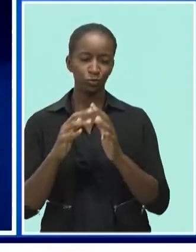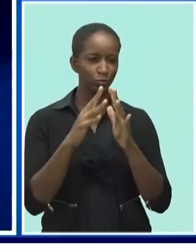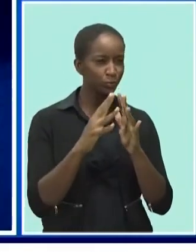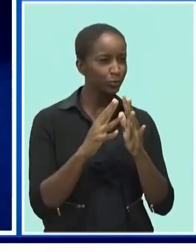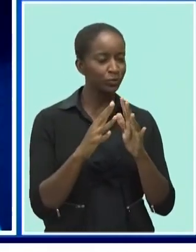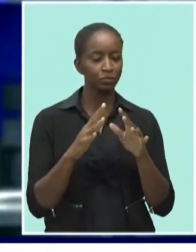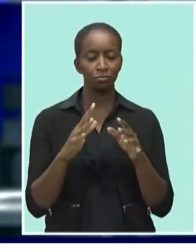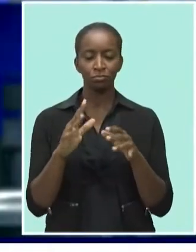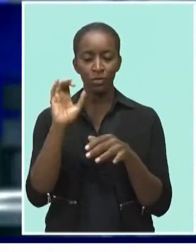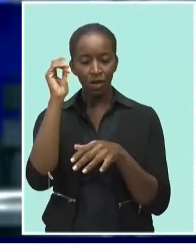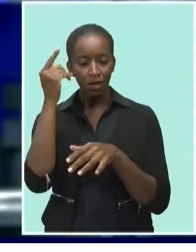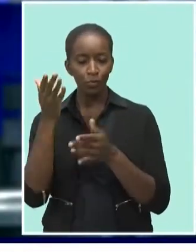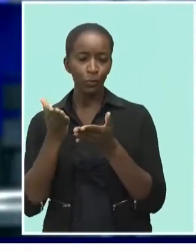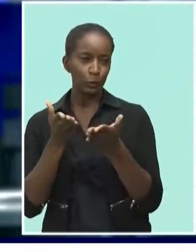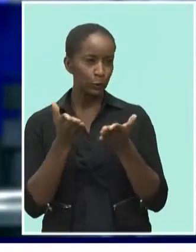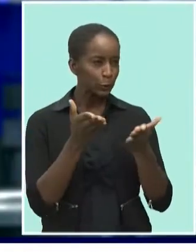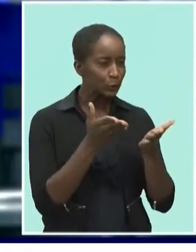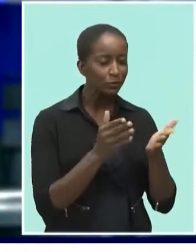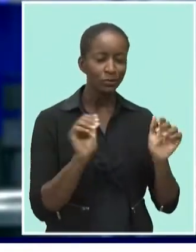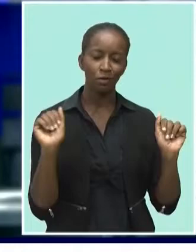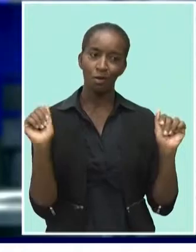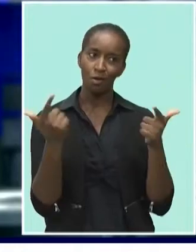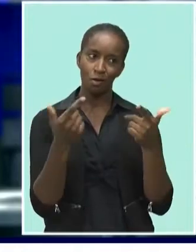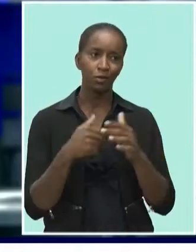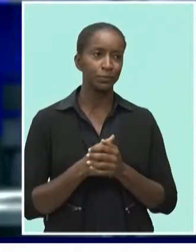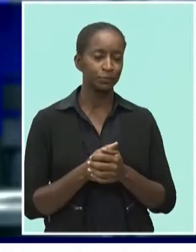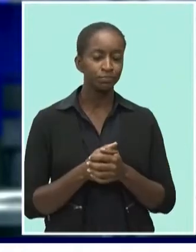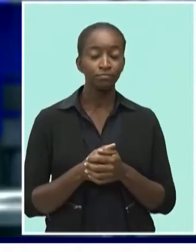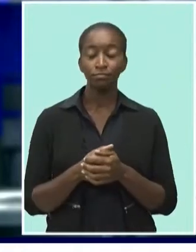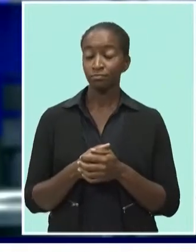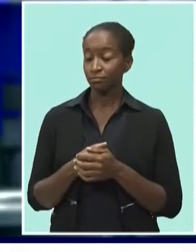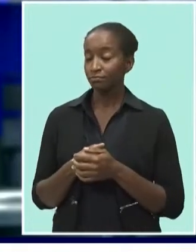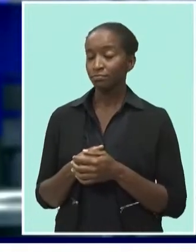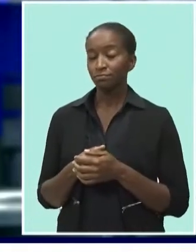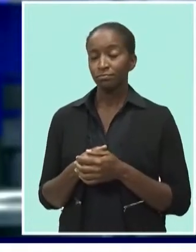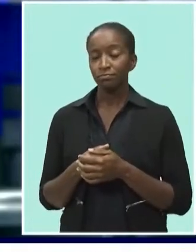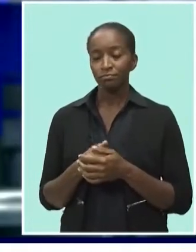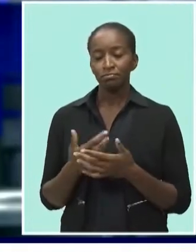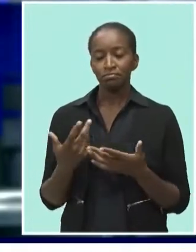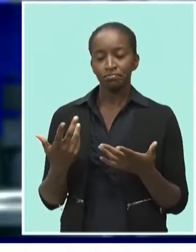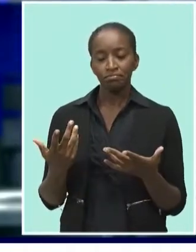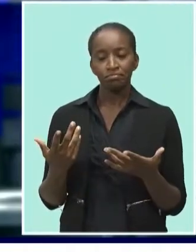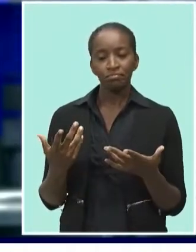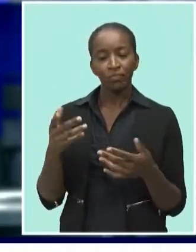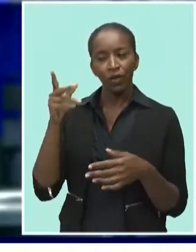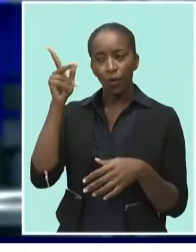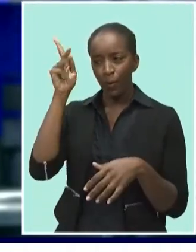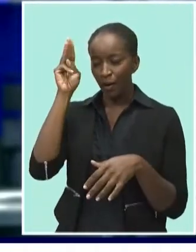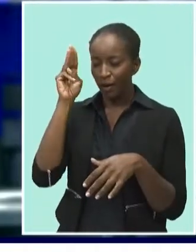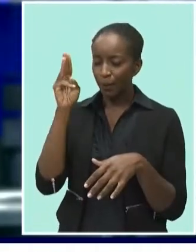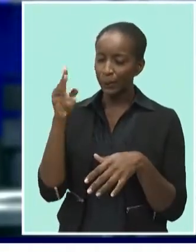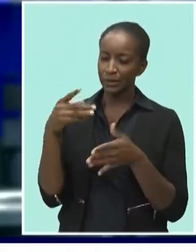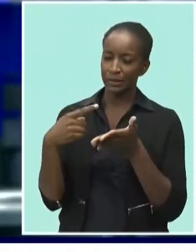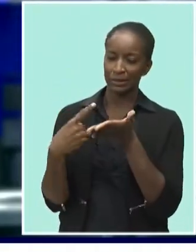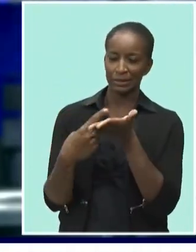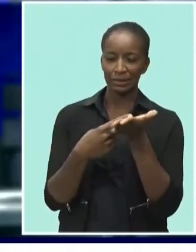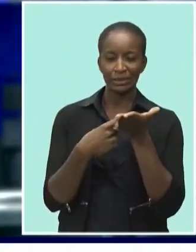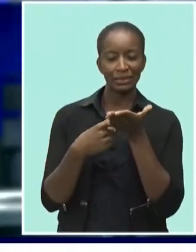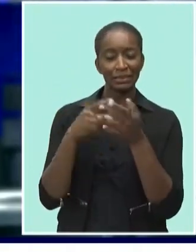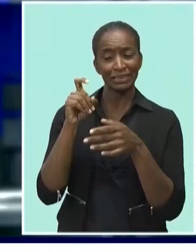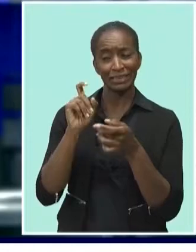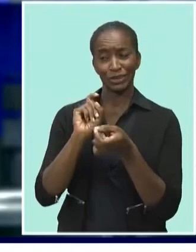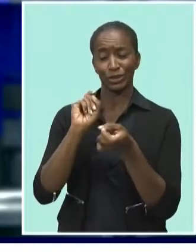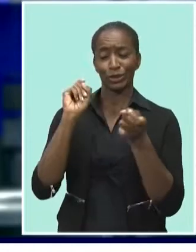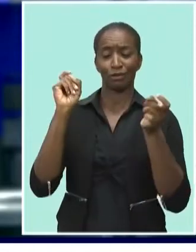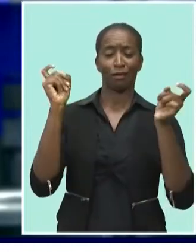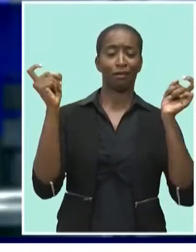country. So Shane, an acknowledgement by the Prime Minister that much still needs to be done in terms of transformation And that will no doubt